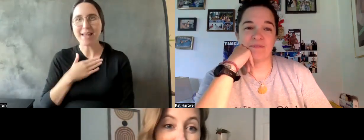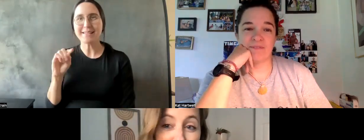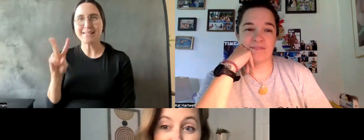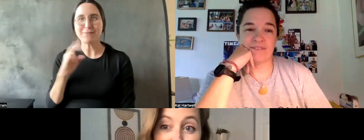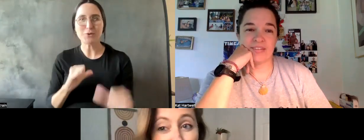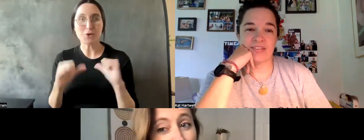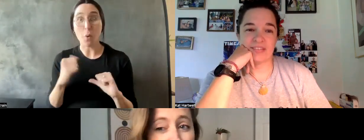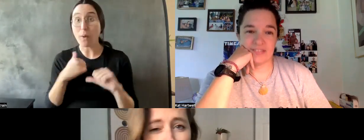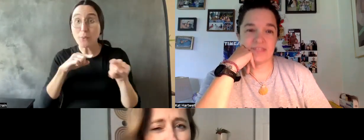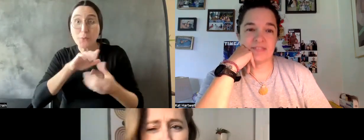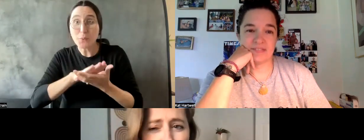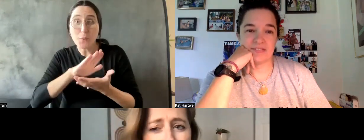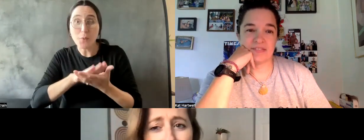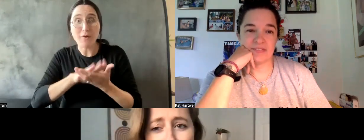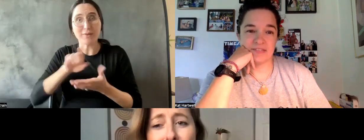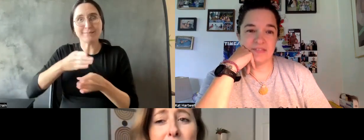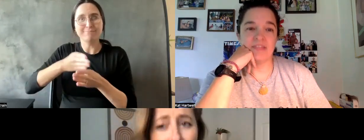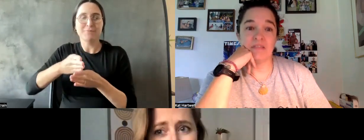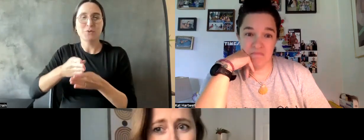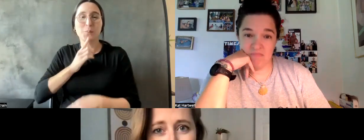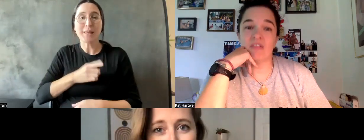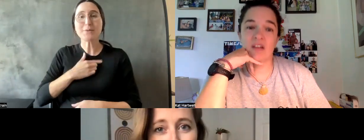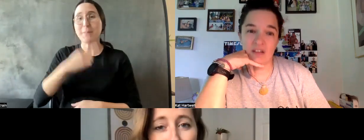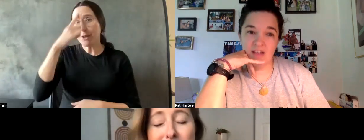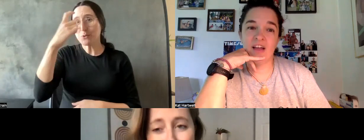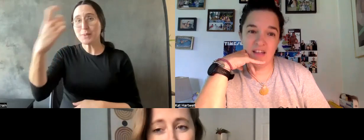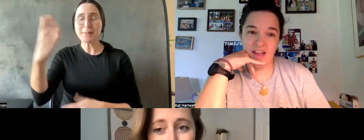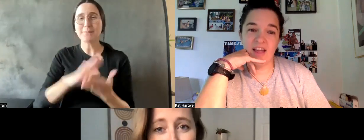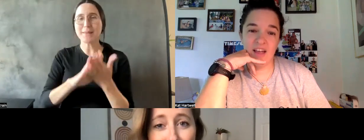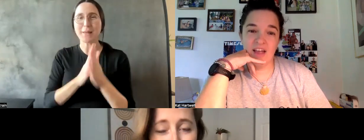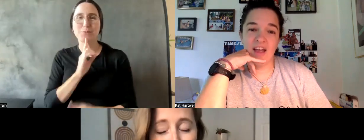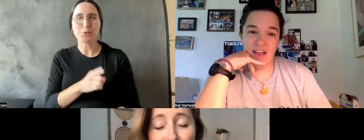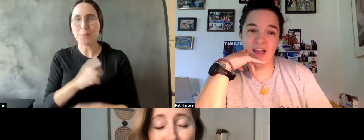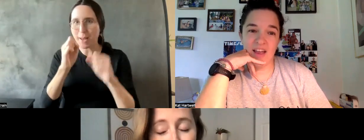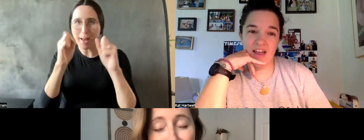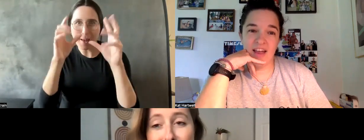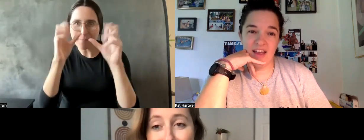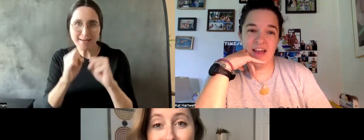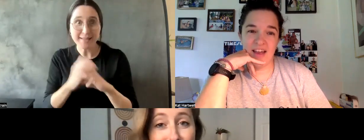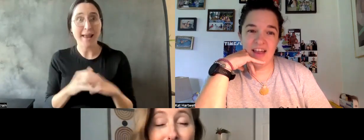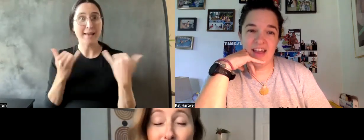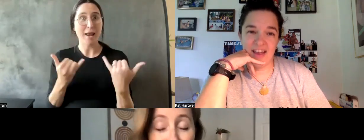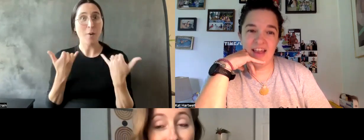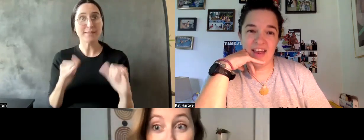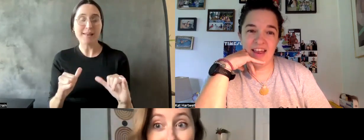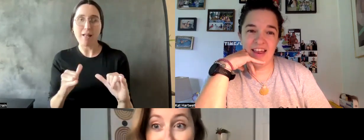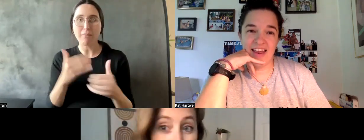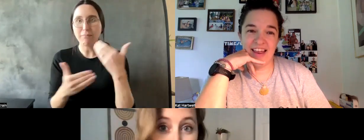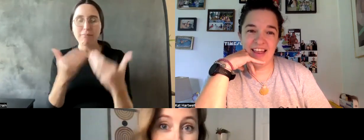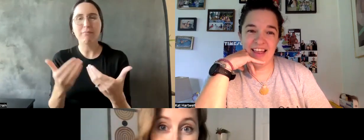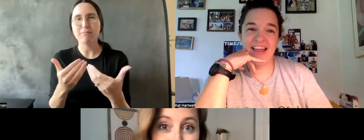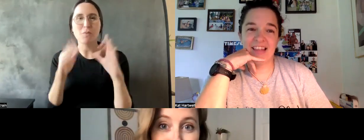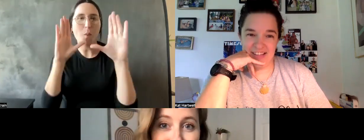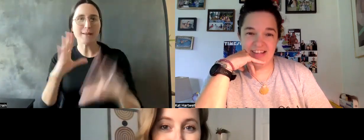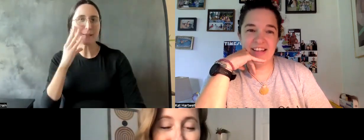So it was like a dream come true, Kat. It was amazing. So, and it's continuing to be really just a great ride. So